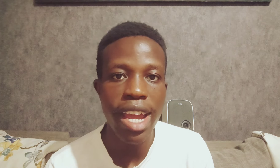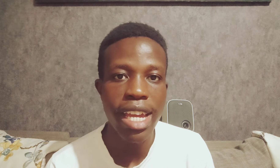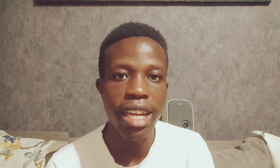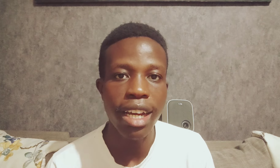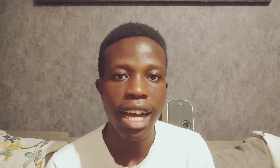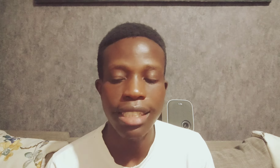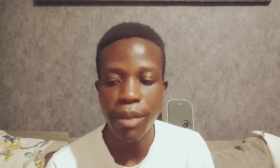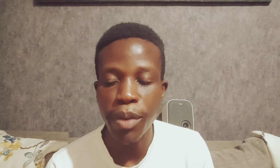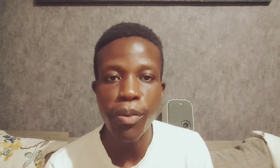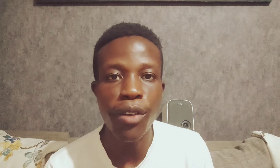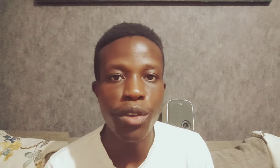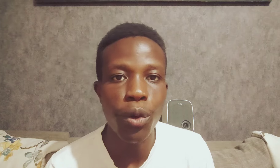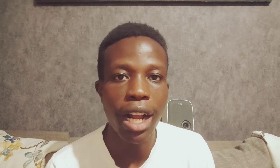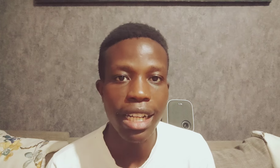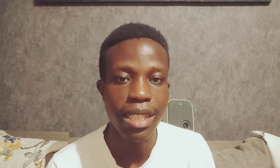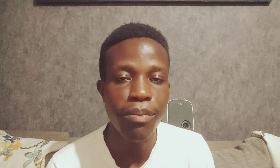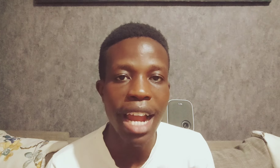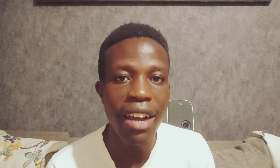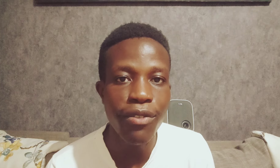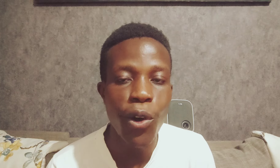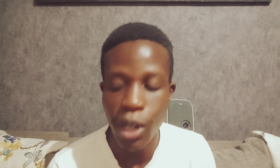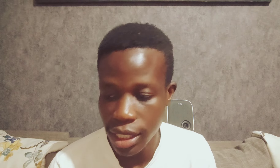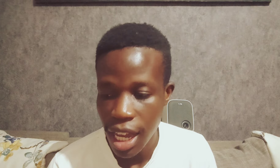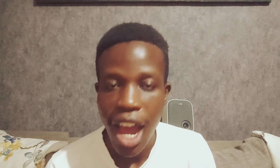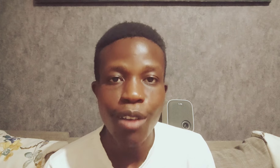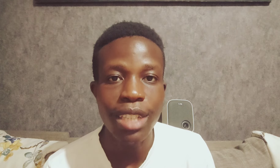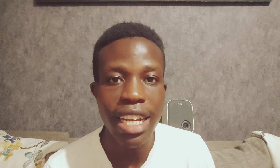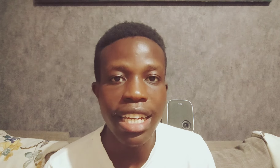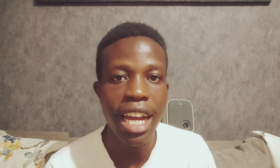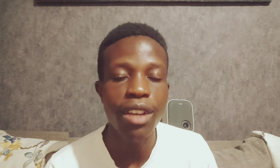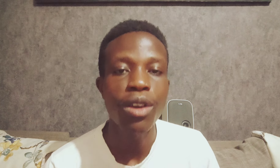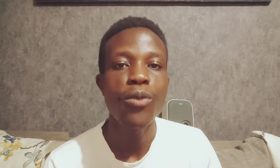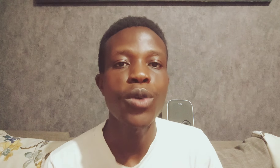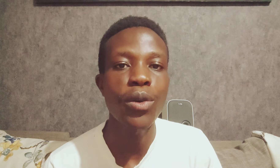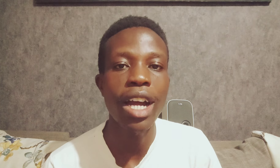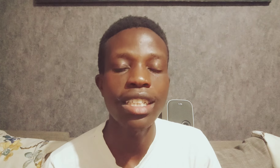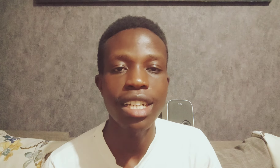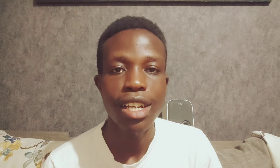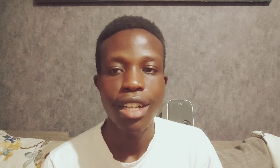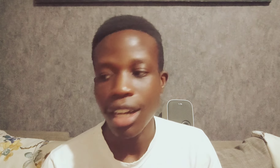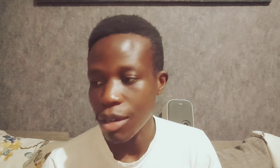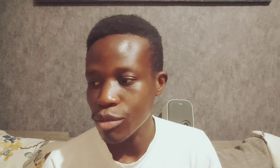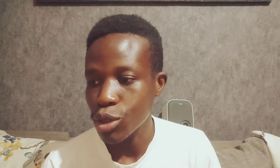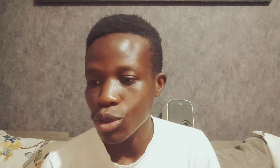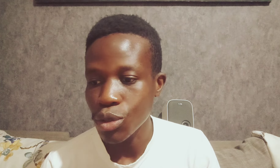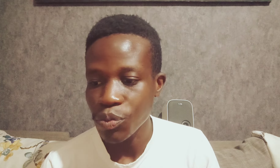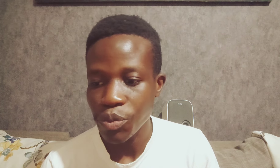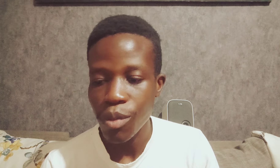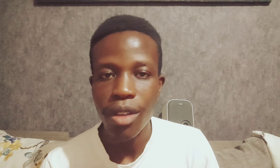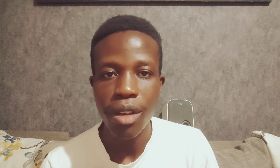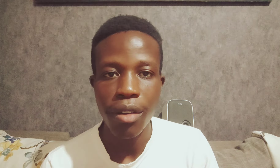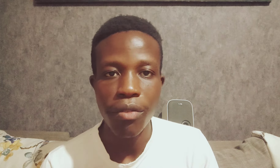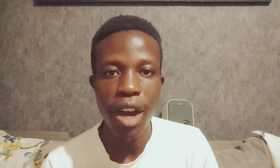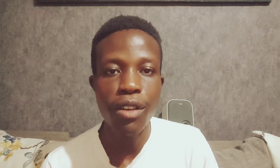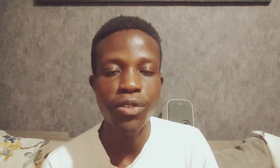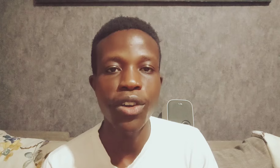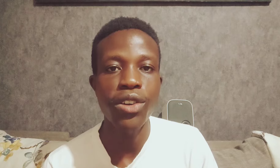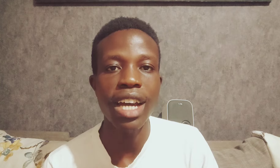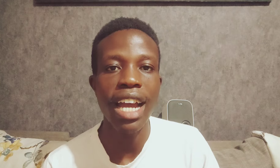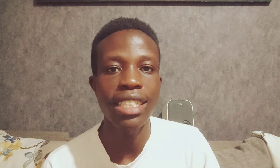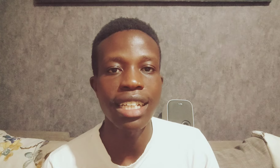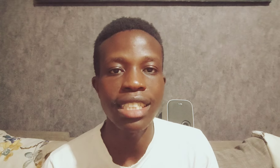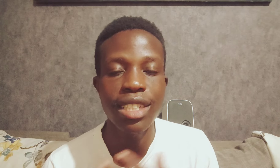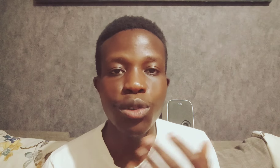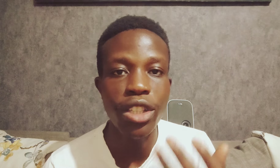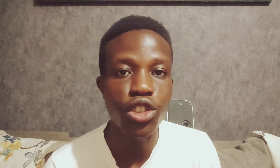are praying as the people of the world, as the black folks outside here, and we want to vouch for